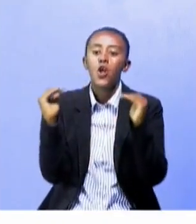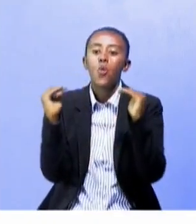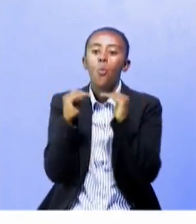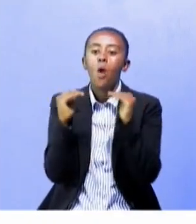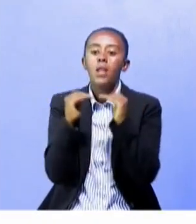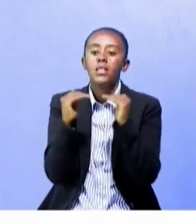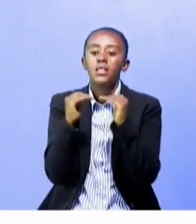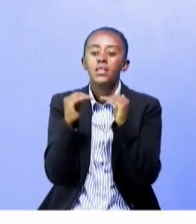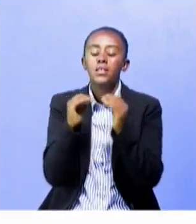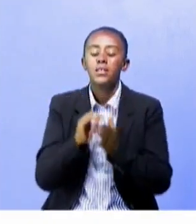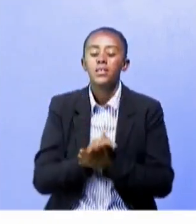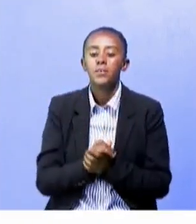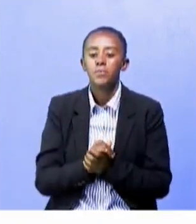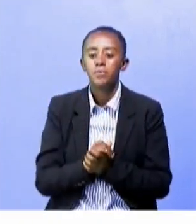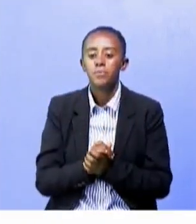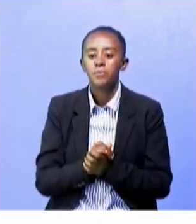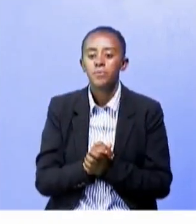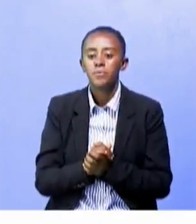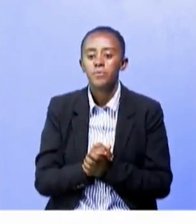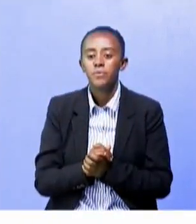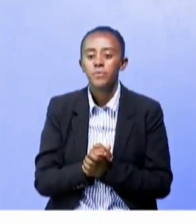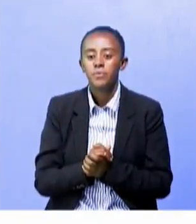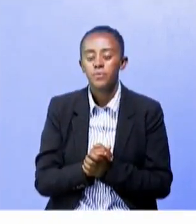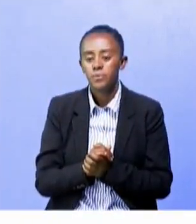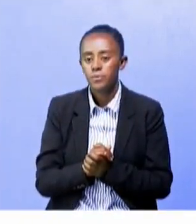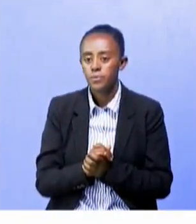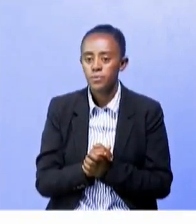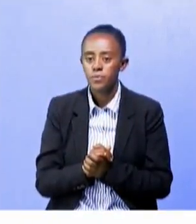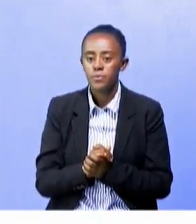Gender equality.